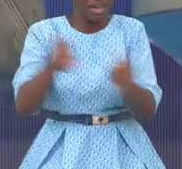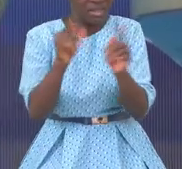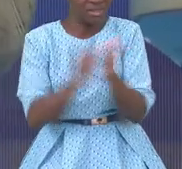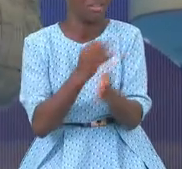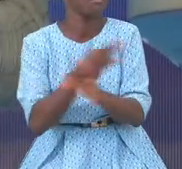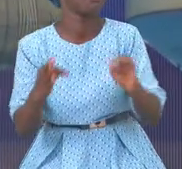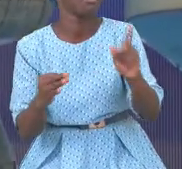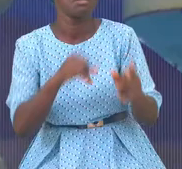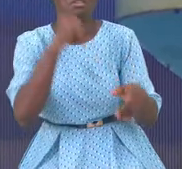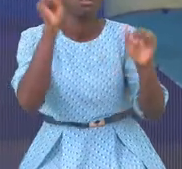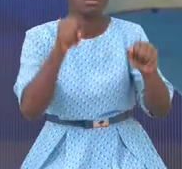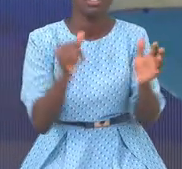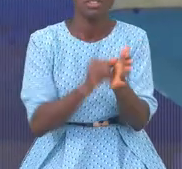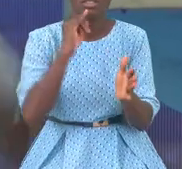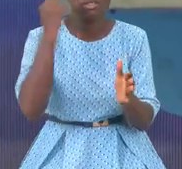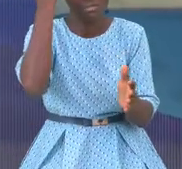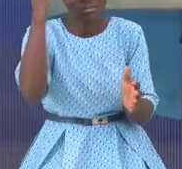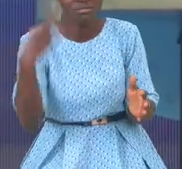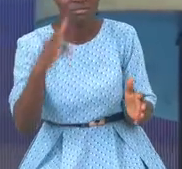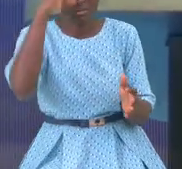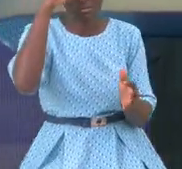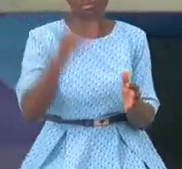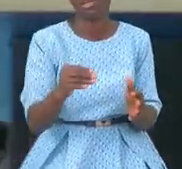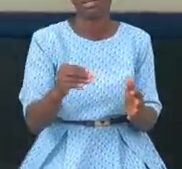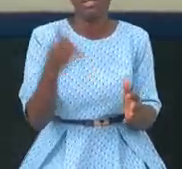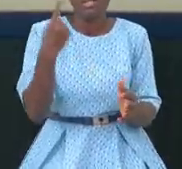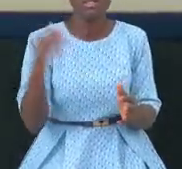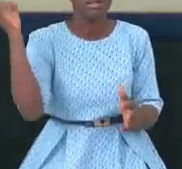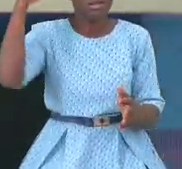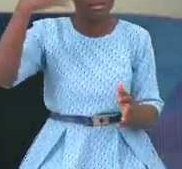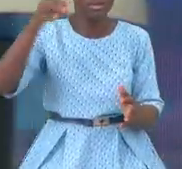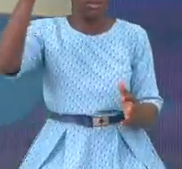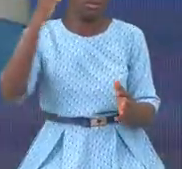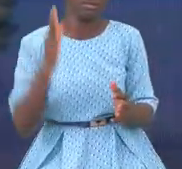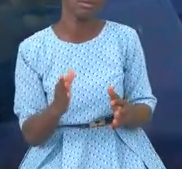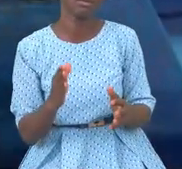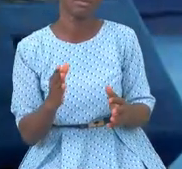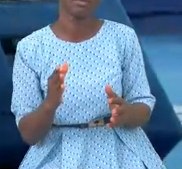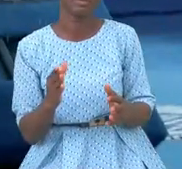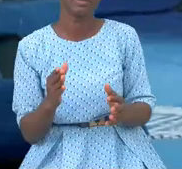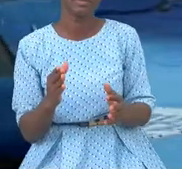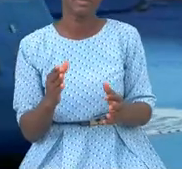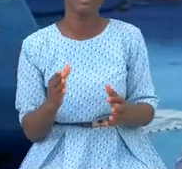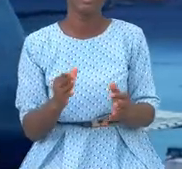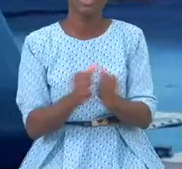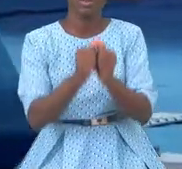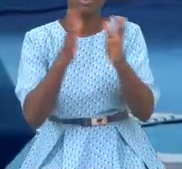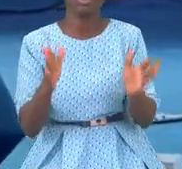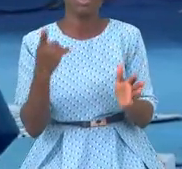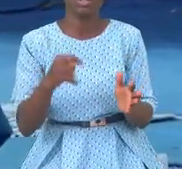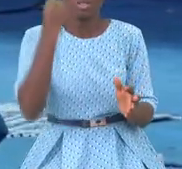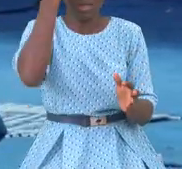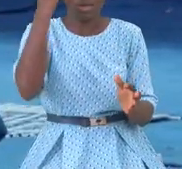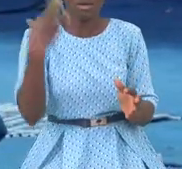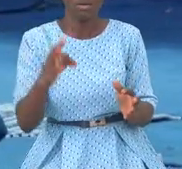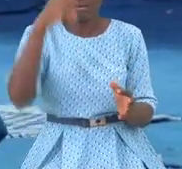infiltration of the ideologies of men, is that pure grace that is coming to you tonight. And it's for